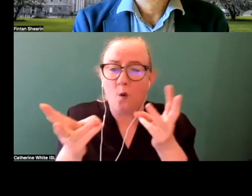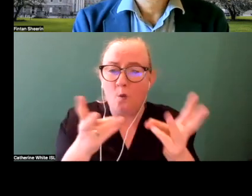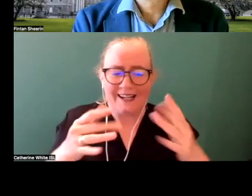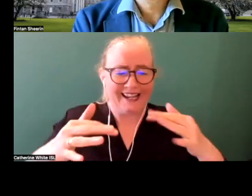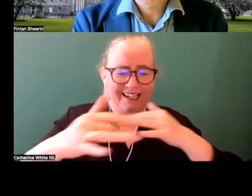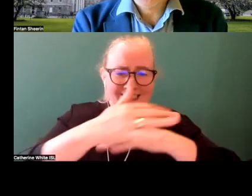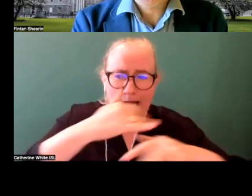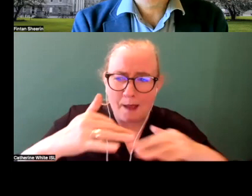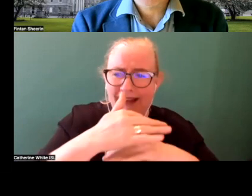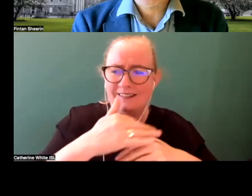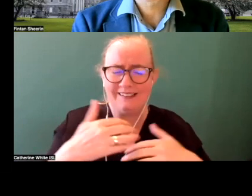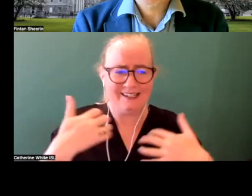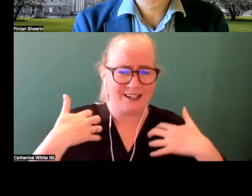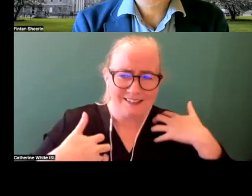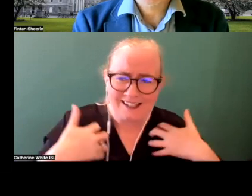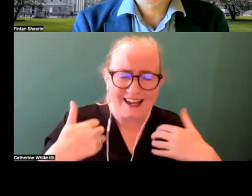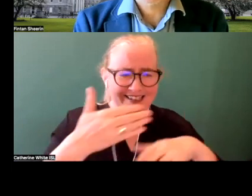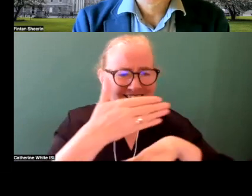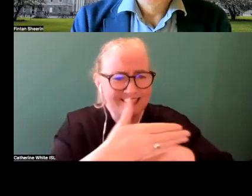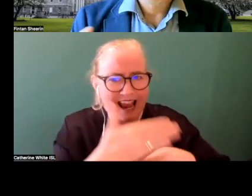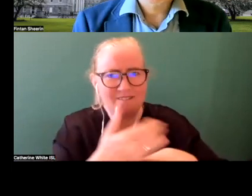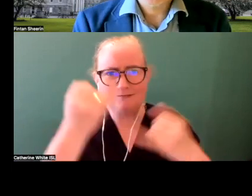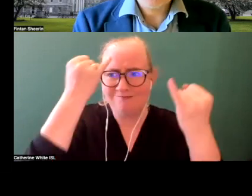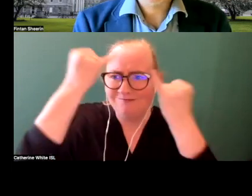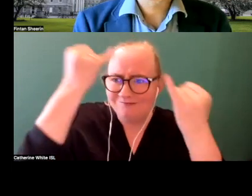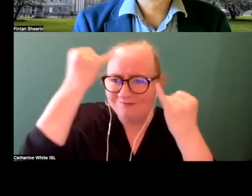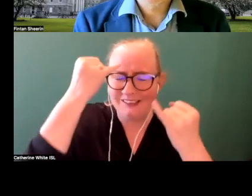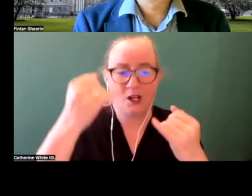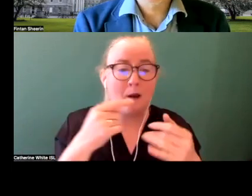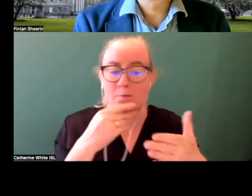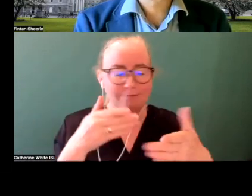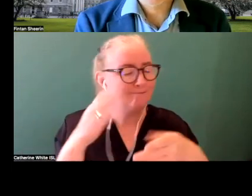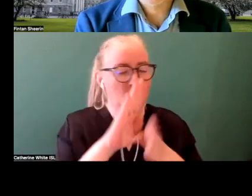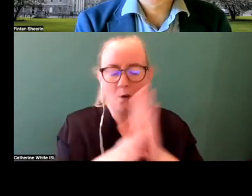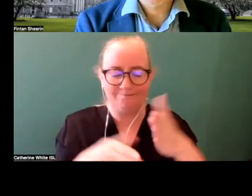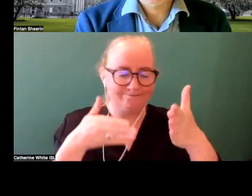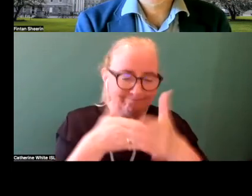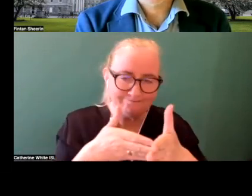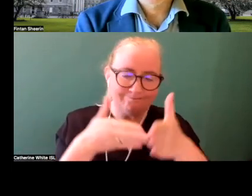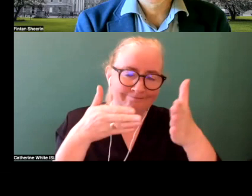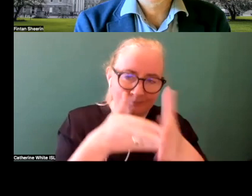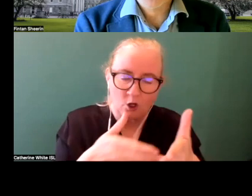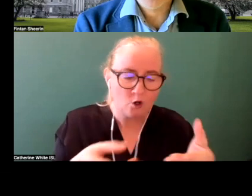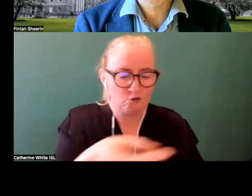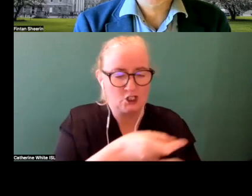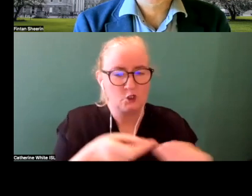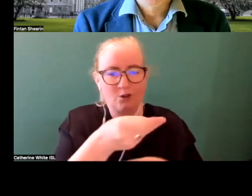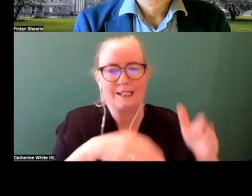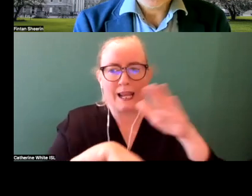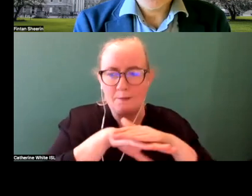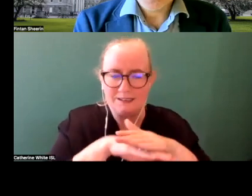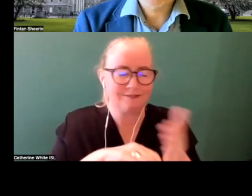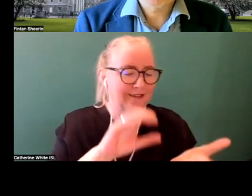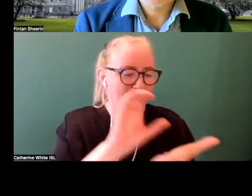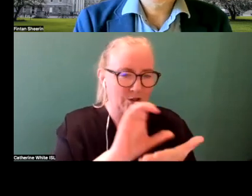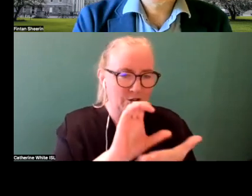innovative groups of staff and dynamic and innovative services, but they keep hitting the wall of resource limitation, funding limitation,